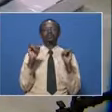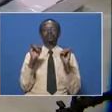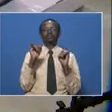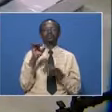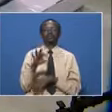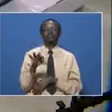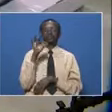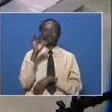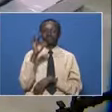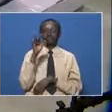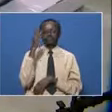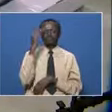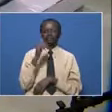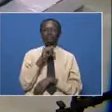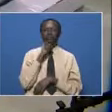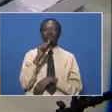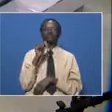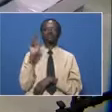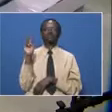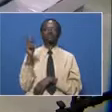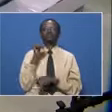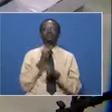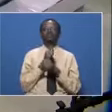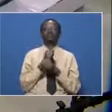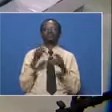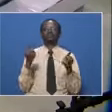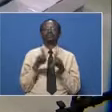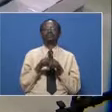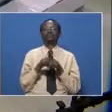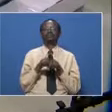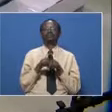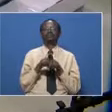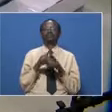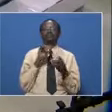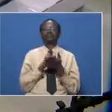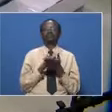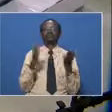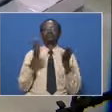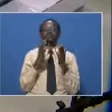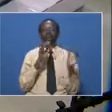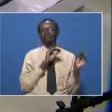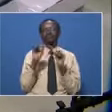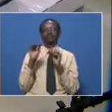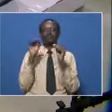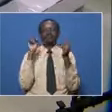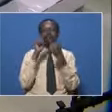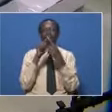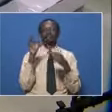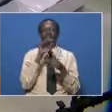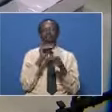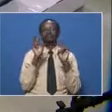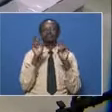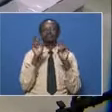why can't Kenya do the same? Oh yeah. I think that's where we are moving towards. Absolutely. And then the issue really is, and Farah Maalim